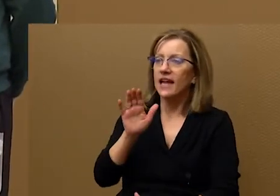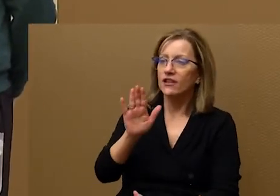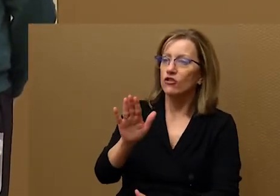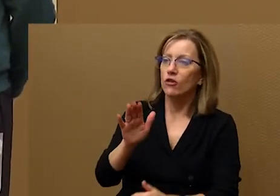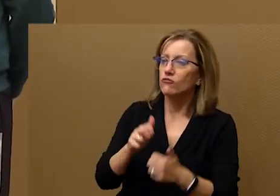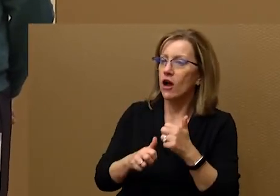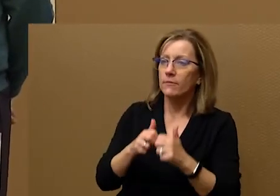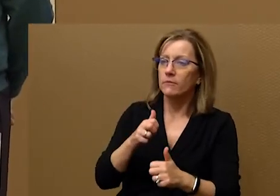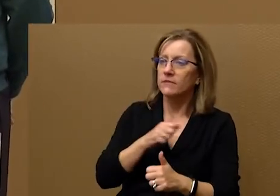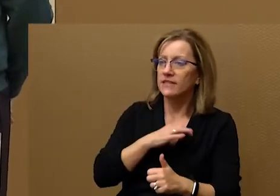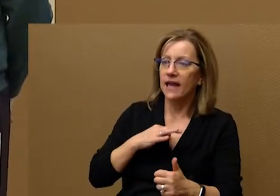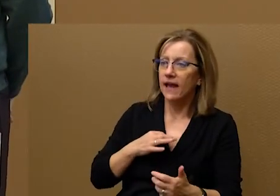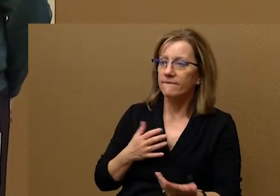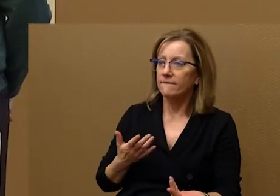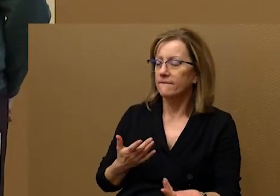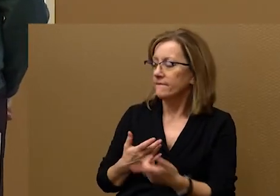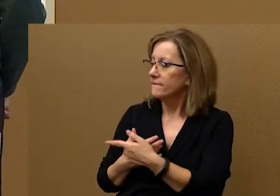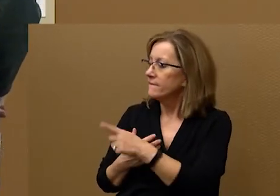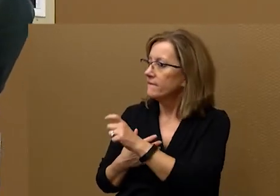What are you going to do?